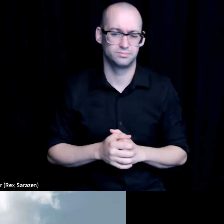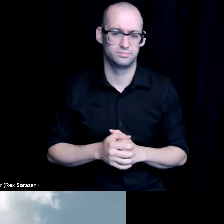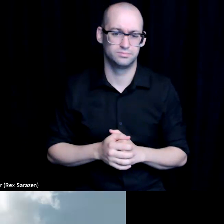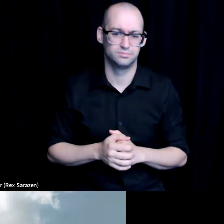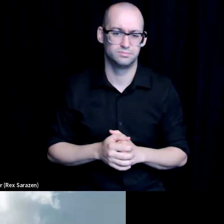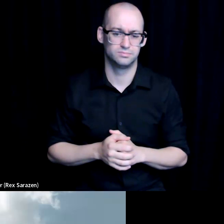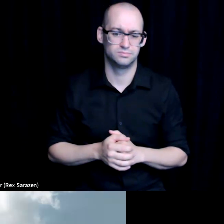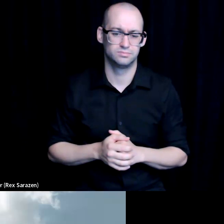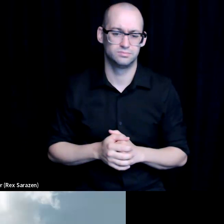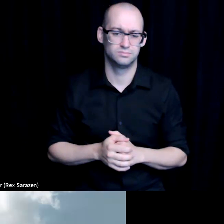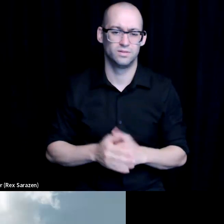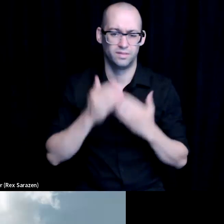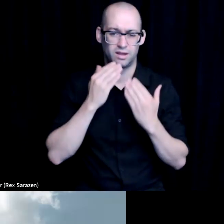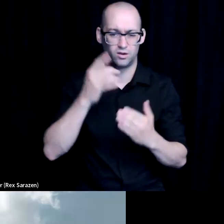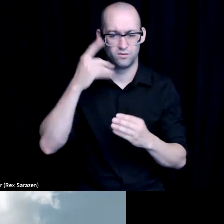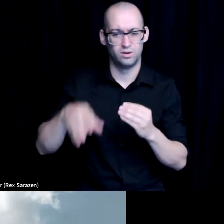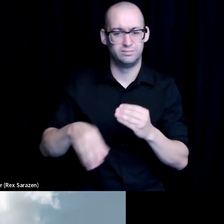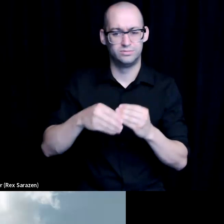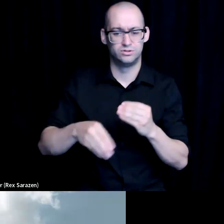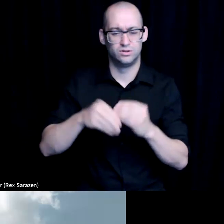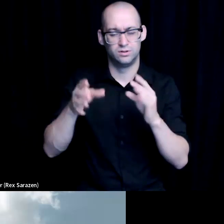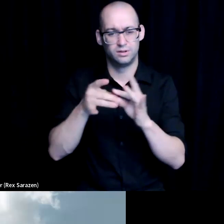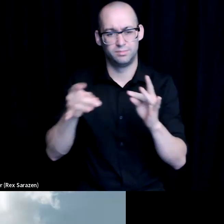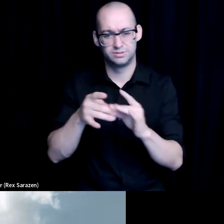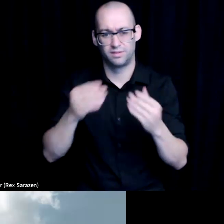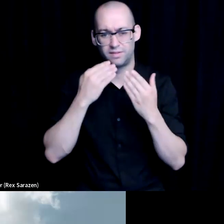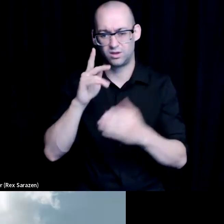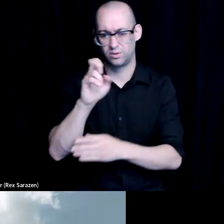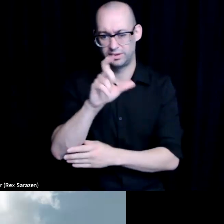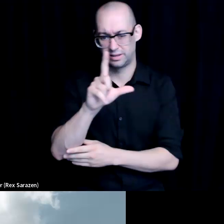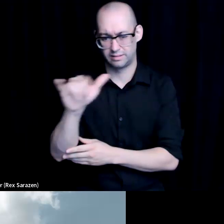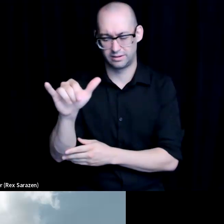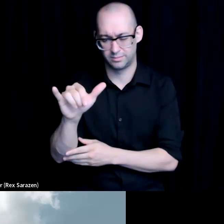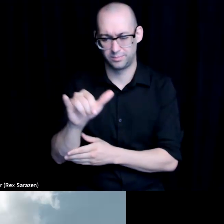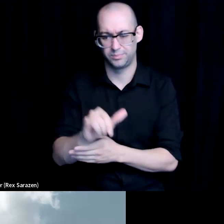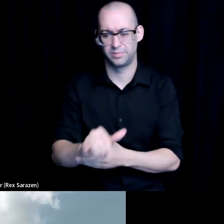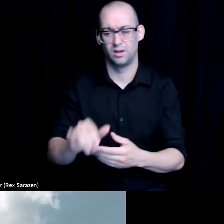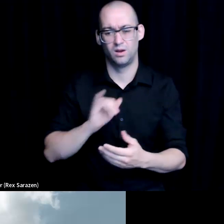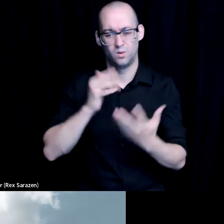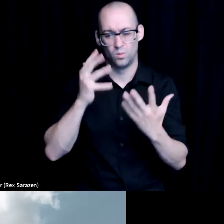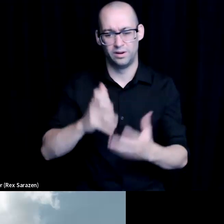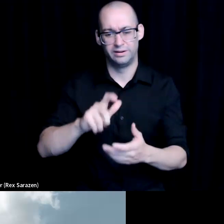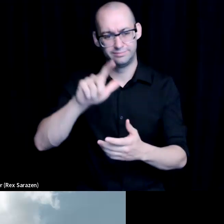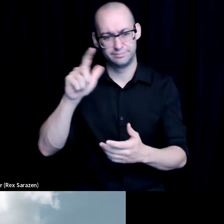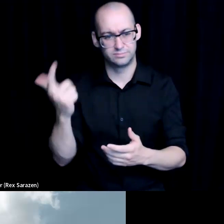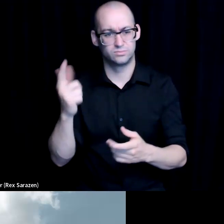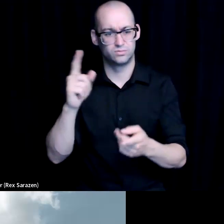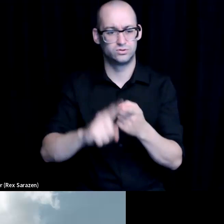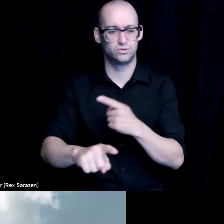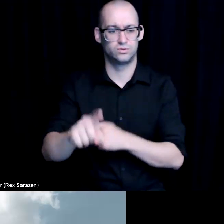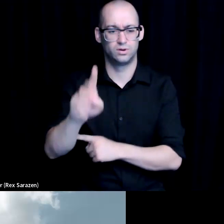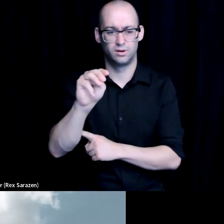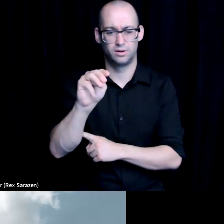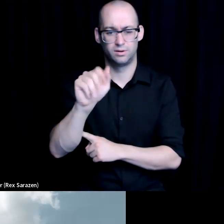Thank you for the additional comments, Scott. And thank you, Kelly, for that as well. I would like to hand the mic next to